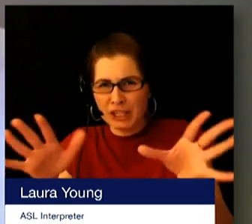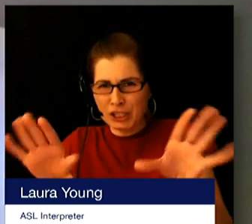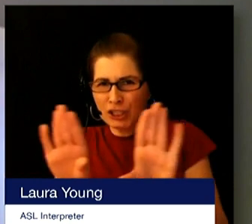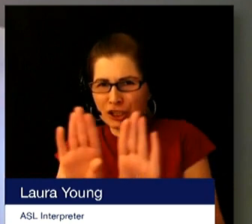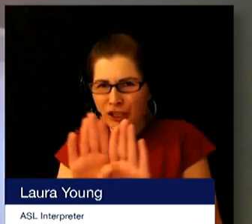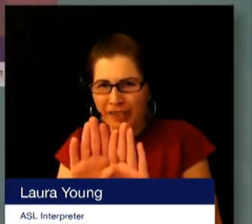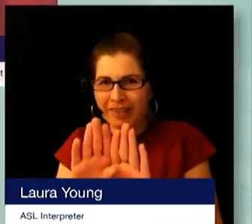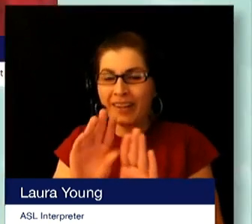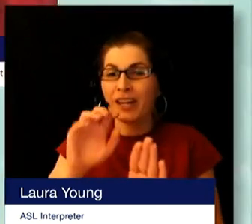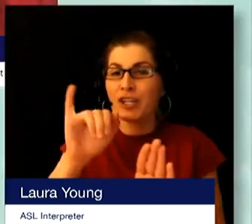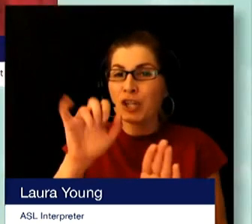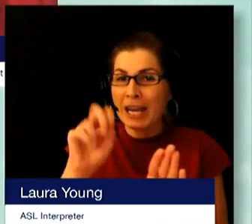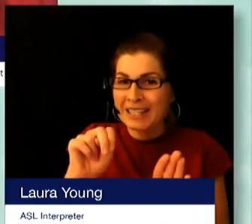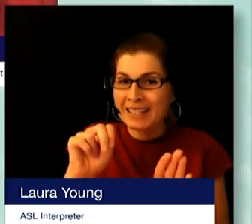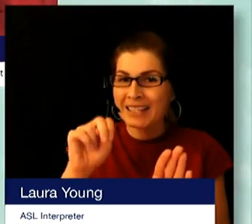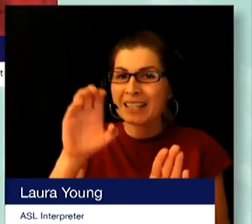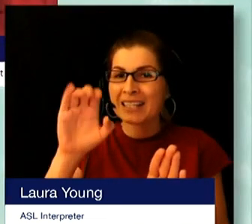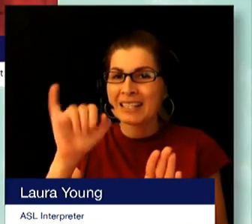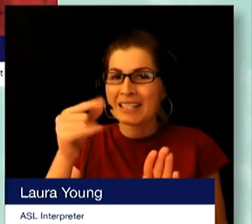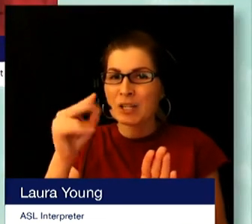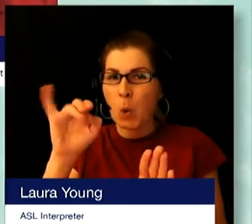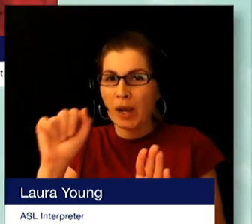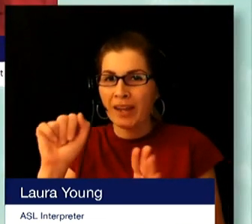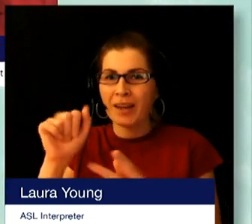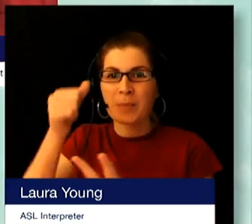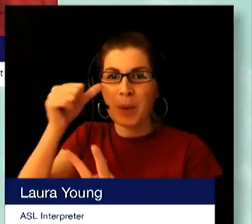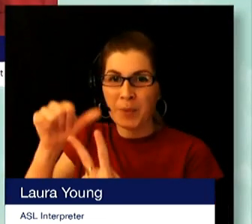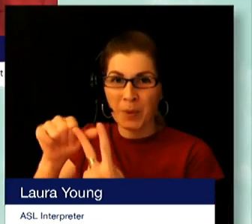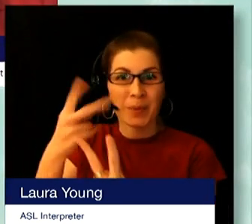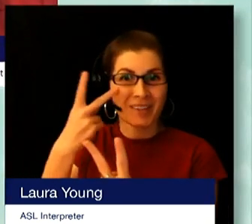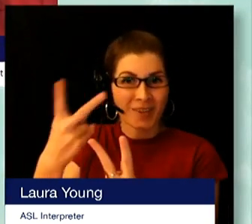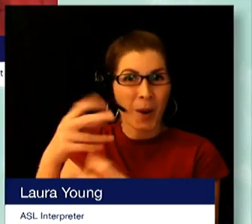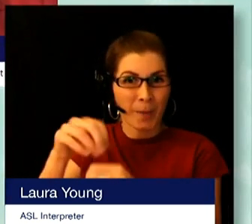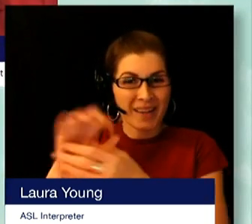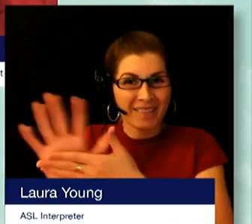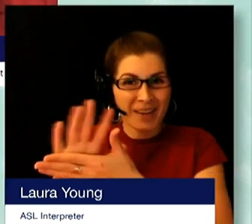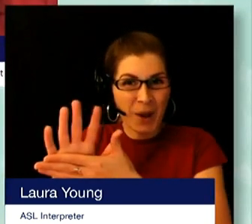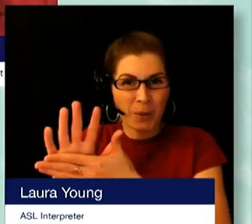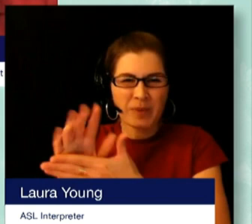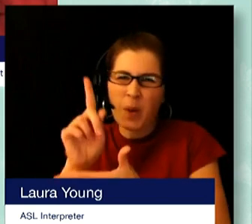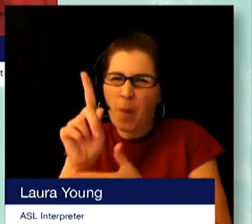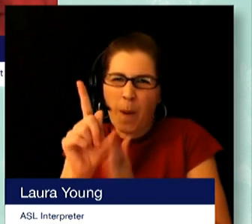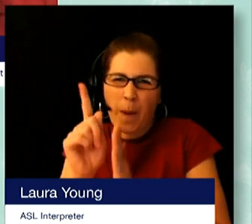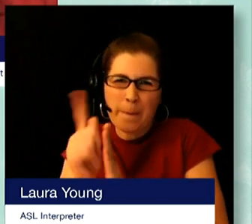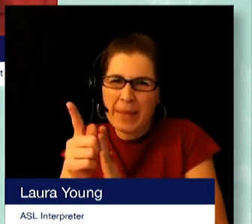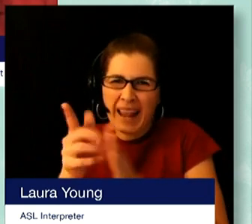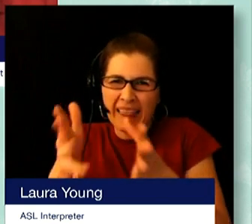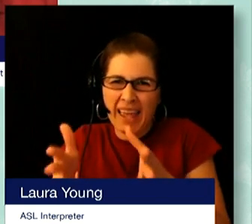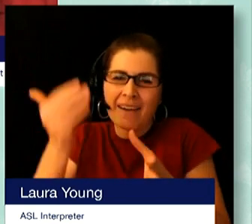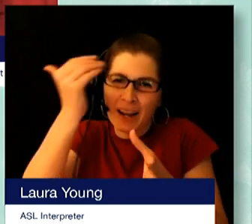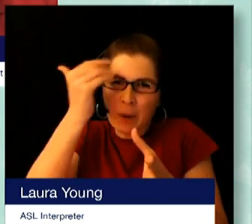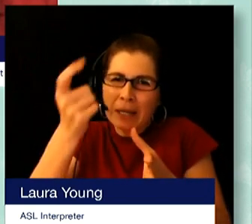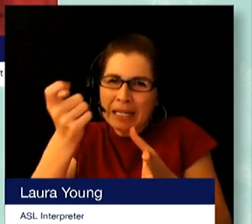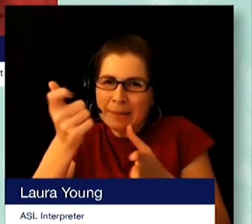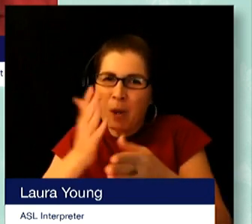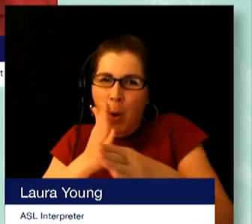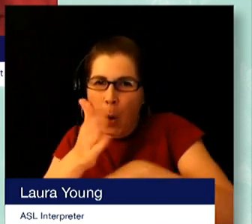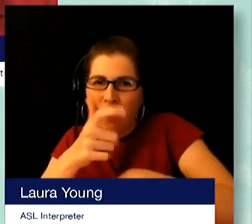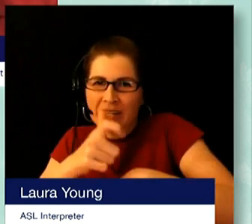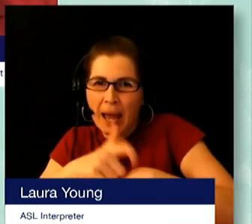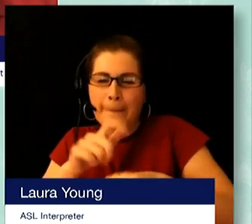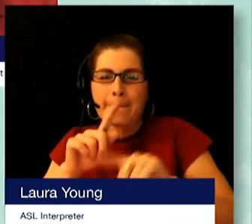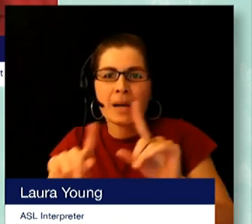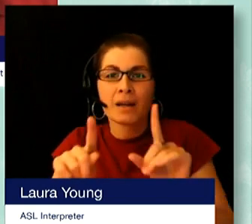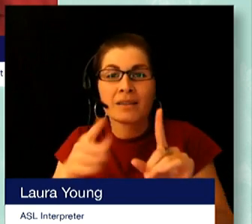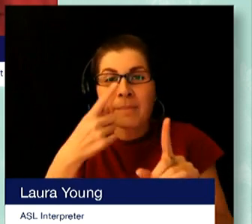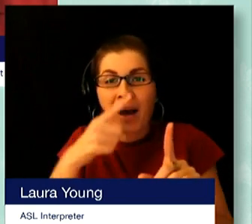and Cyntoia, who we heard from earlier, who we saw in that video. We only have a minute left. I know we're already a little bit over time, but just in a few